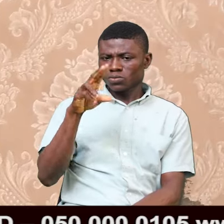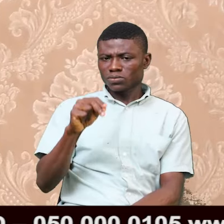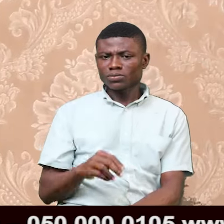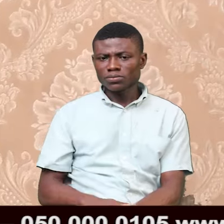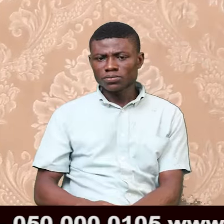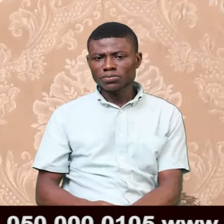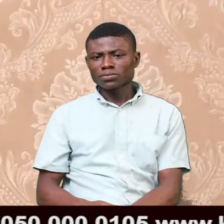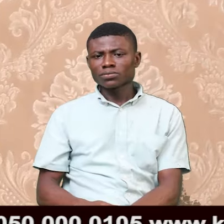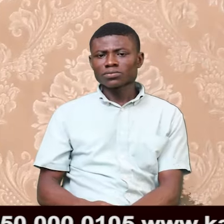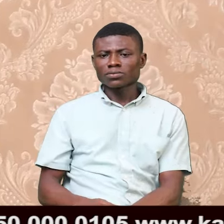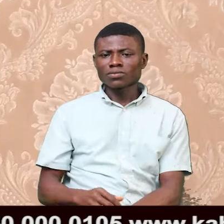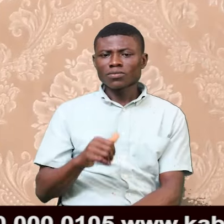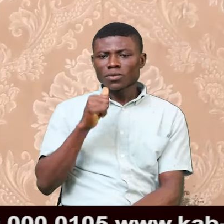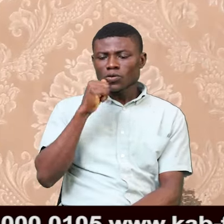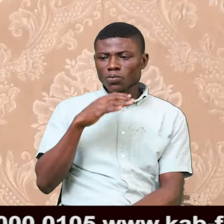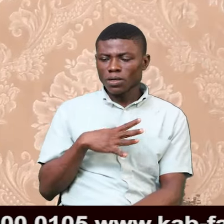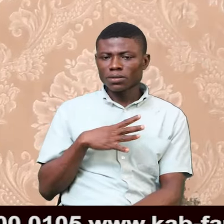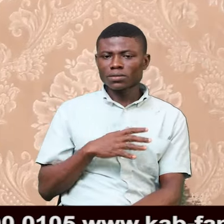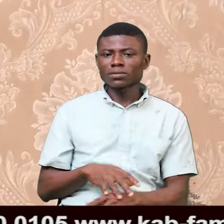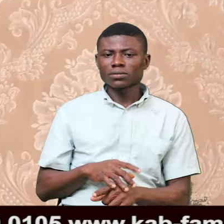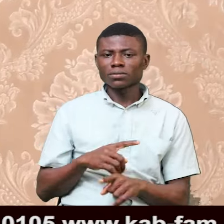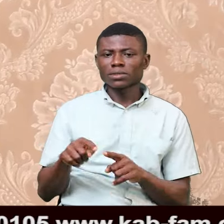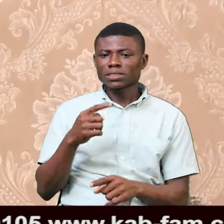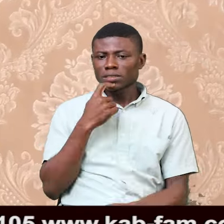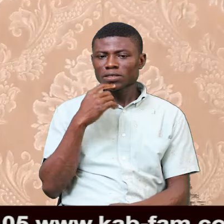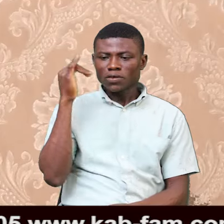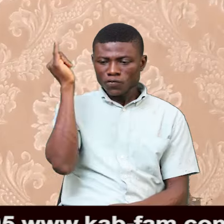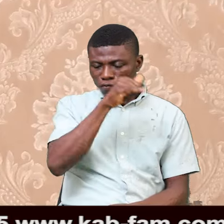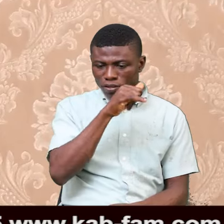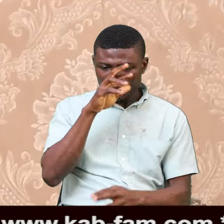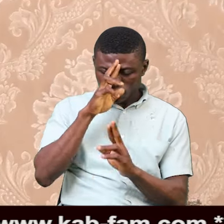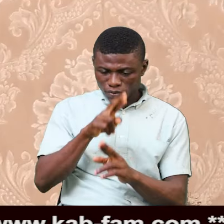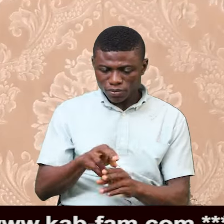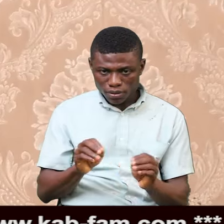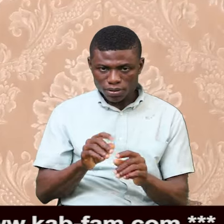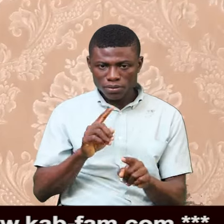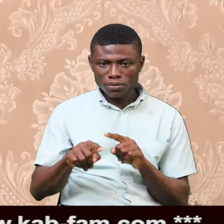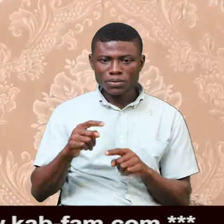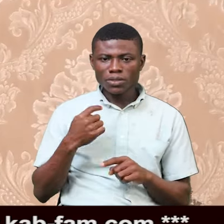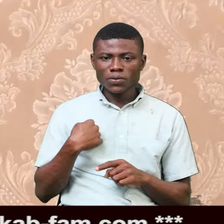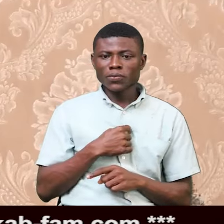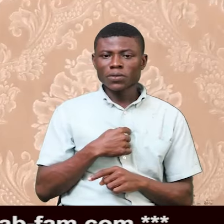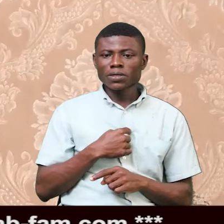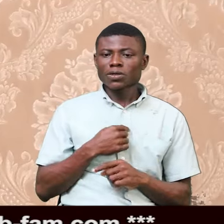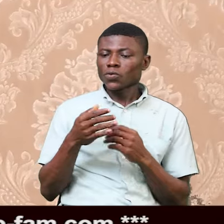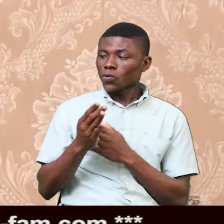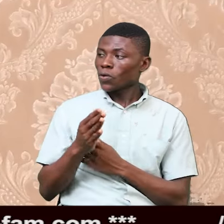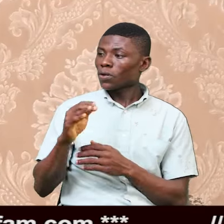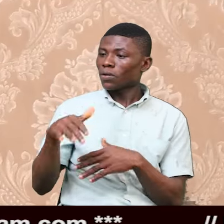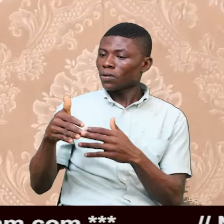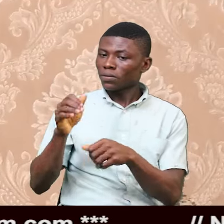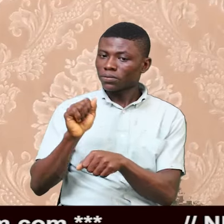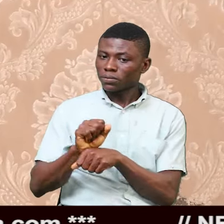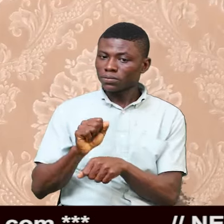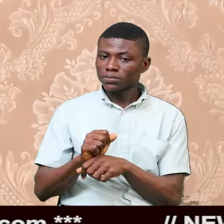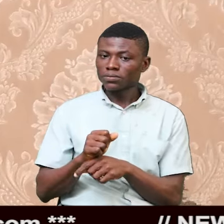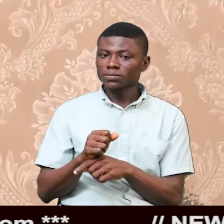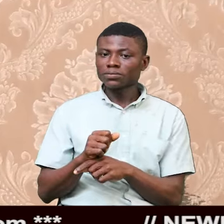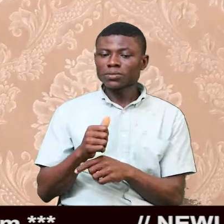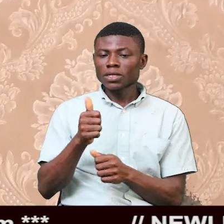Debbie, a woman's place, say, men can say foolish submission. That's not what I'm saying. But we are called, say, sana, a friend